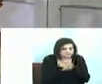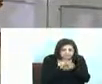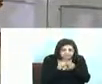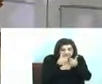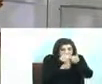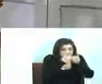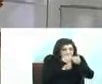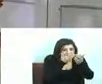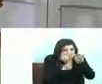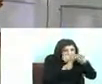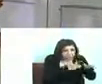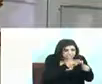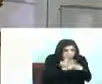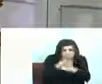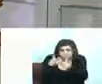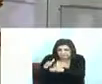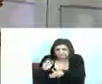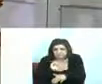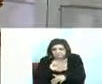us.